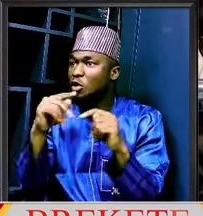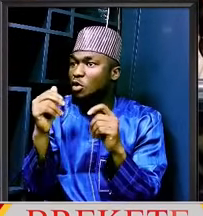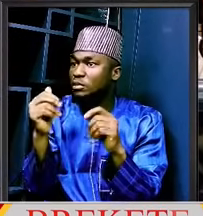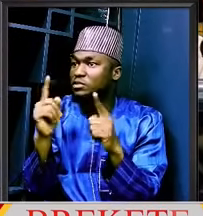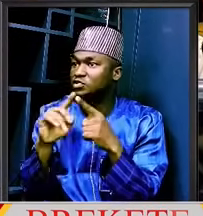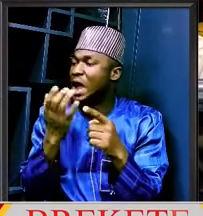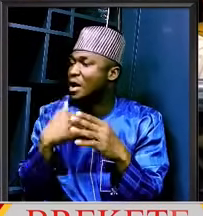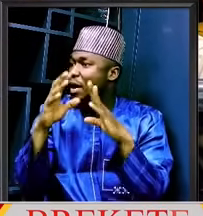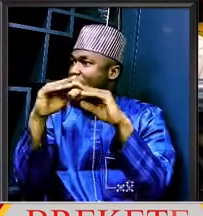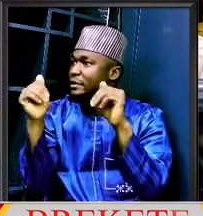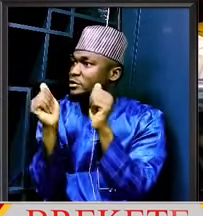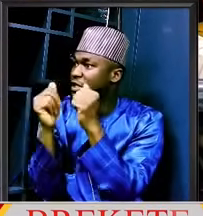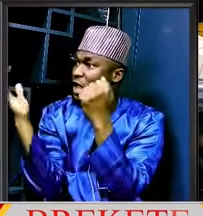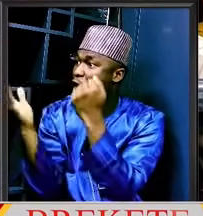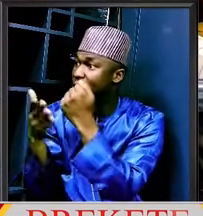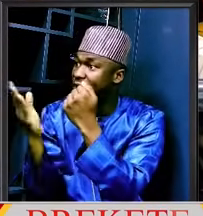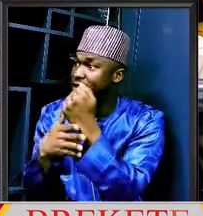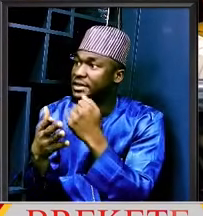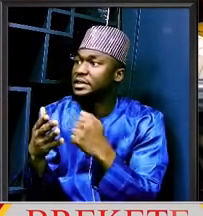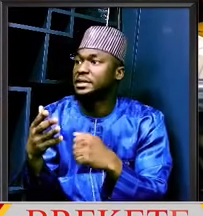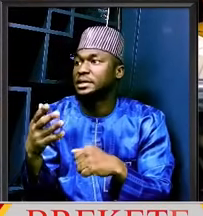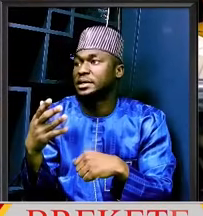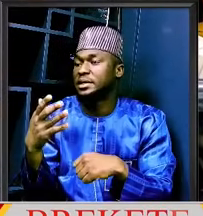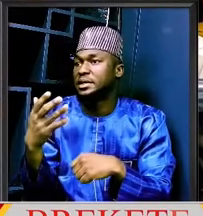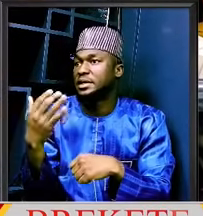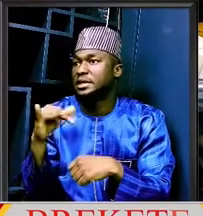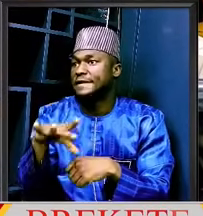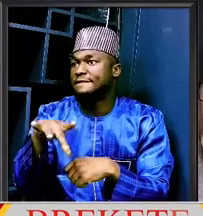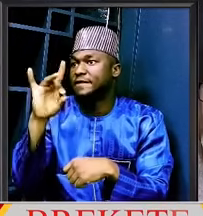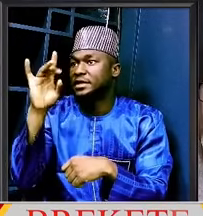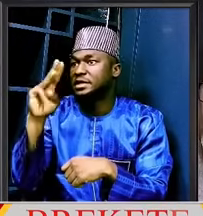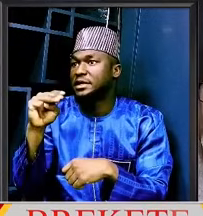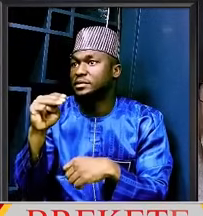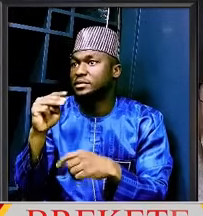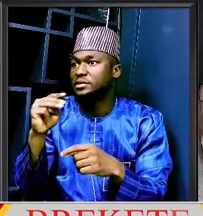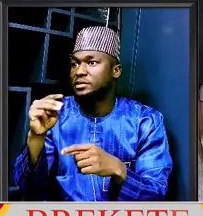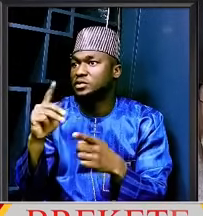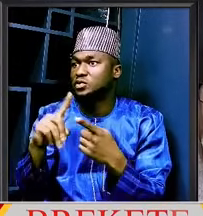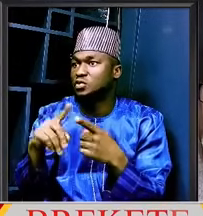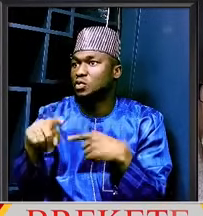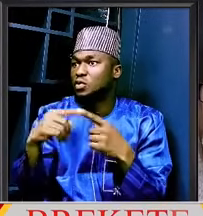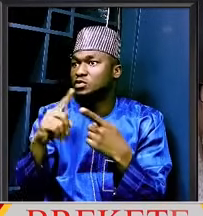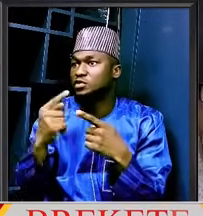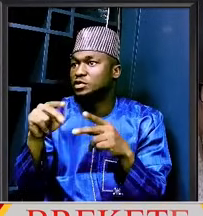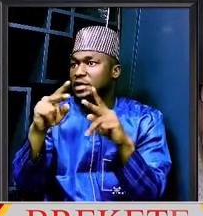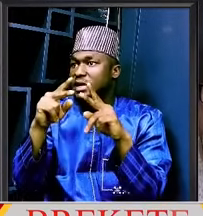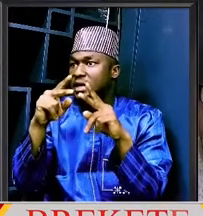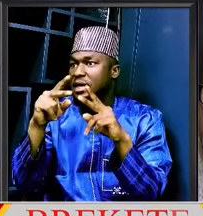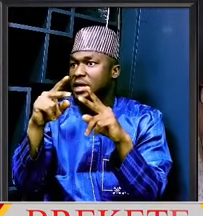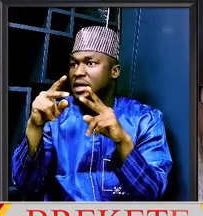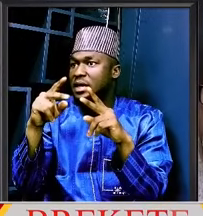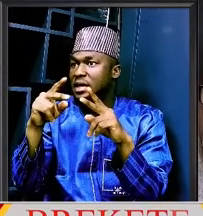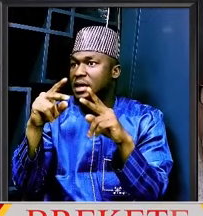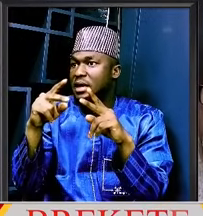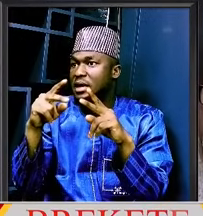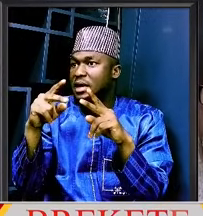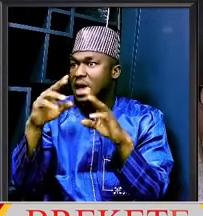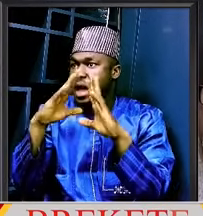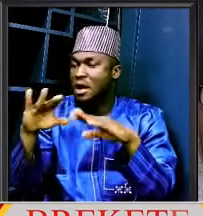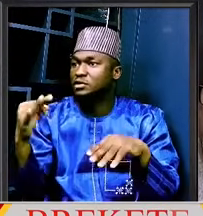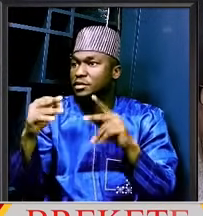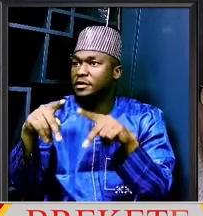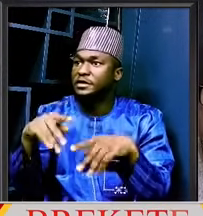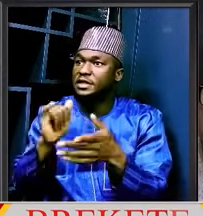with a cutlass. Mm-hmm. Tiav. Picked the boy, told him to take them to the person that removed him from the